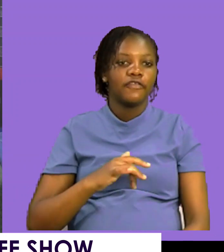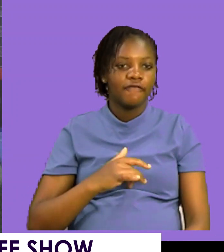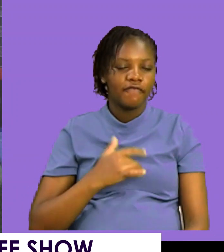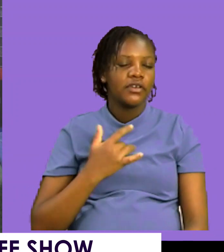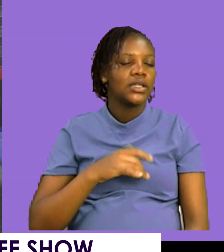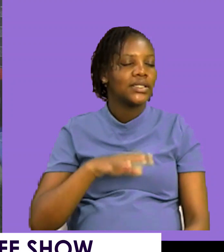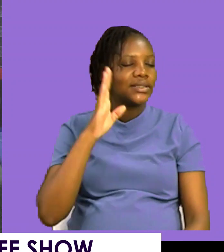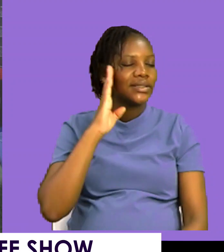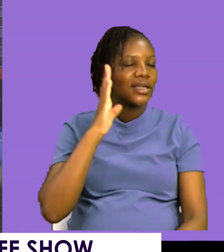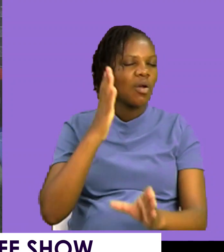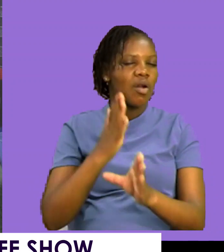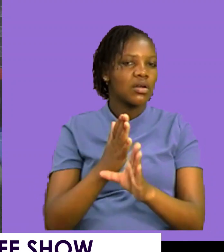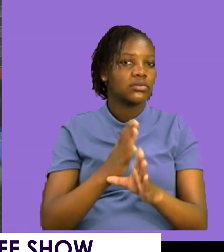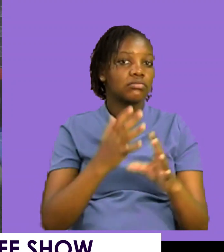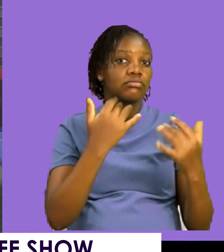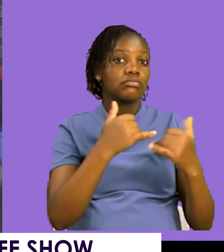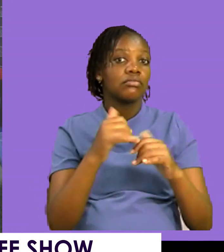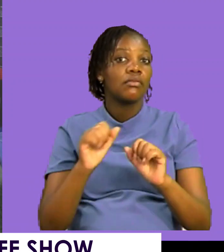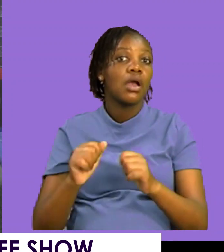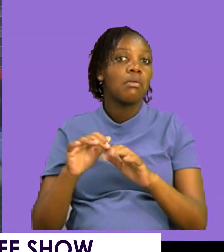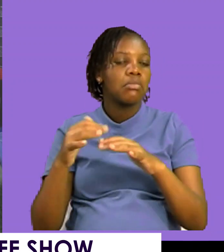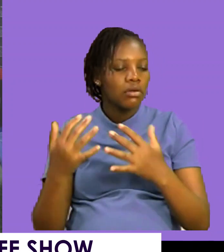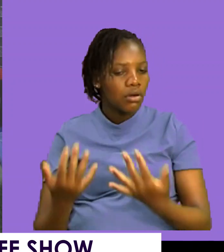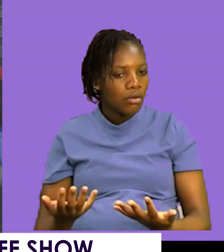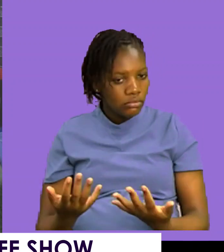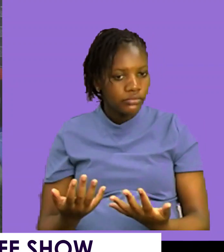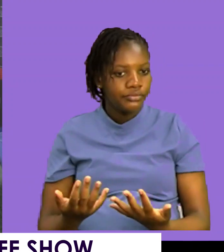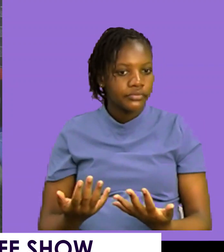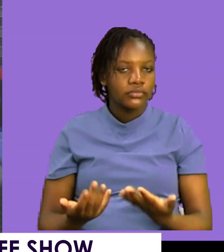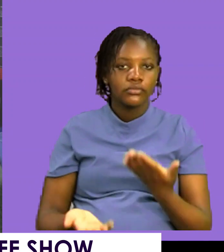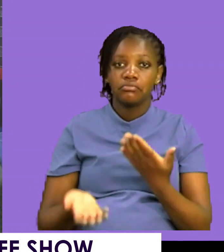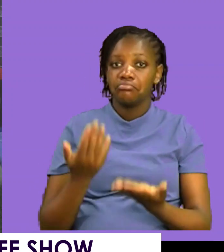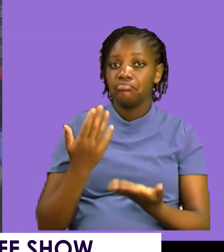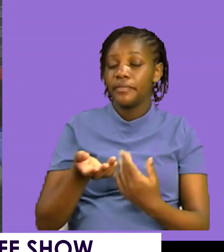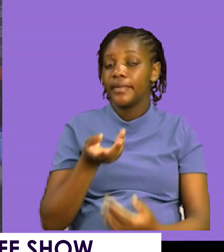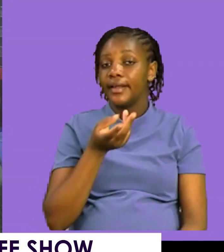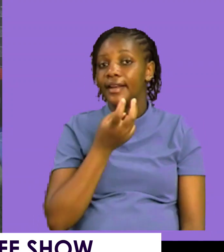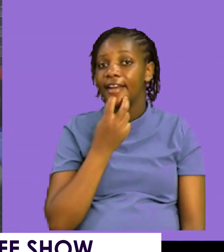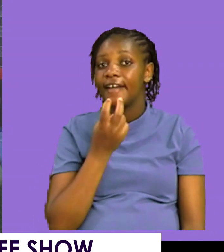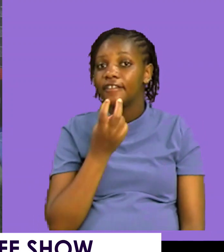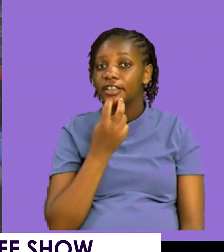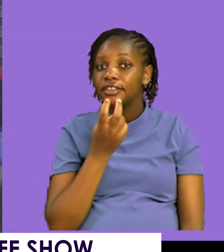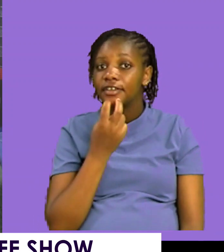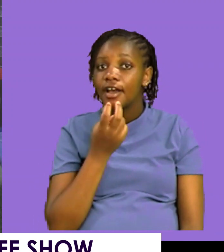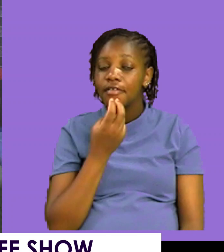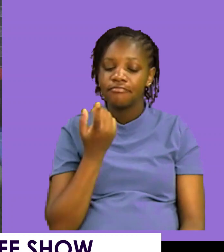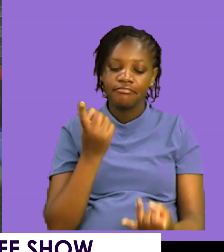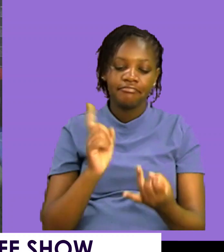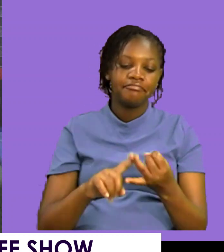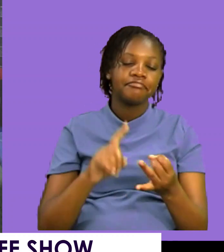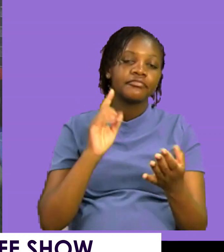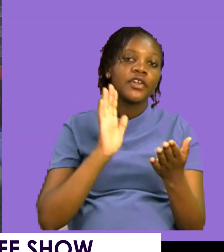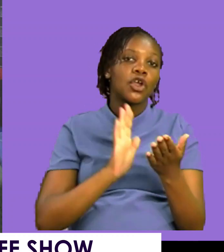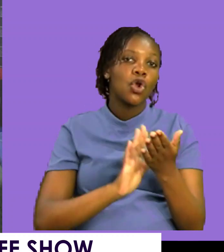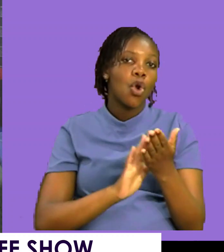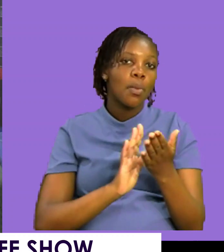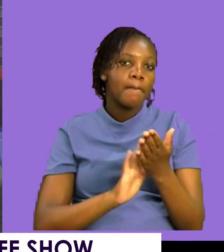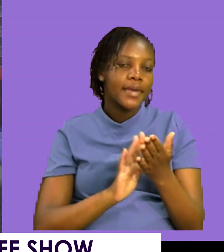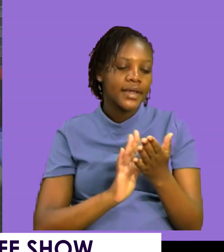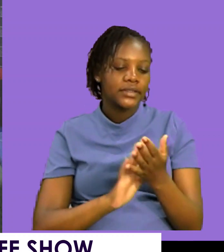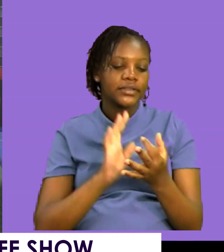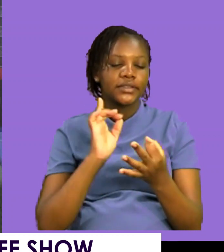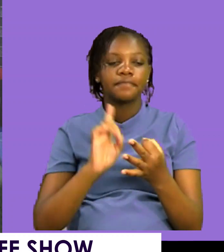game may come in form of a laughter, a comment,